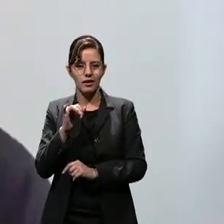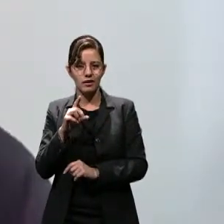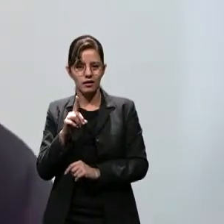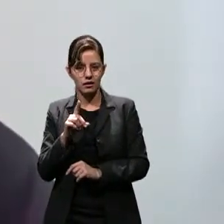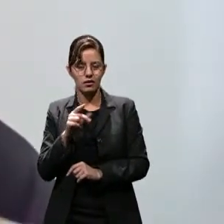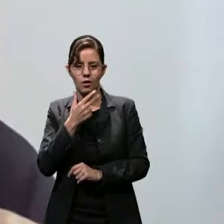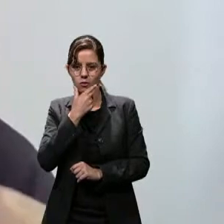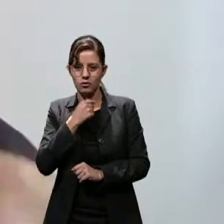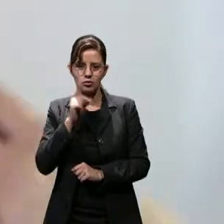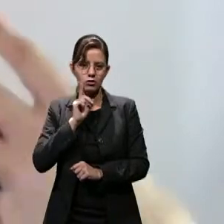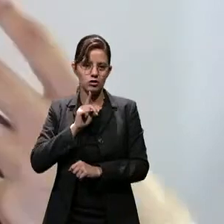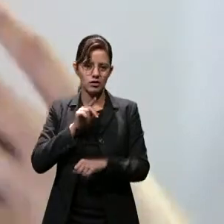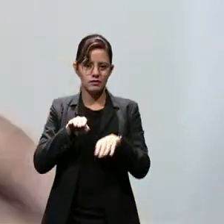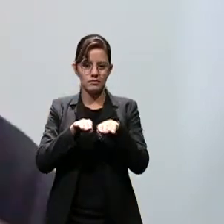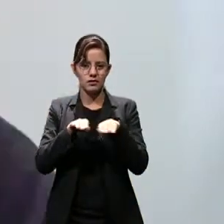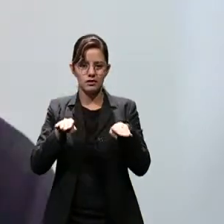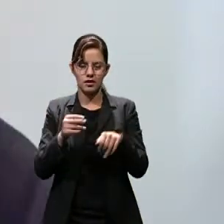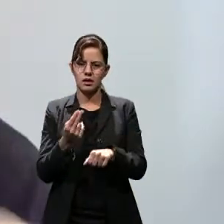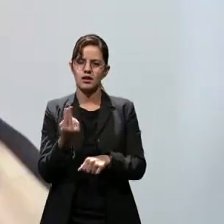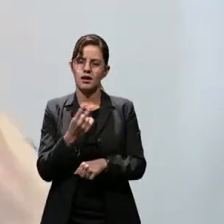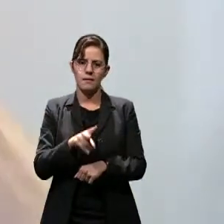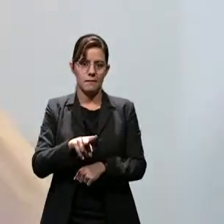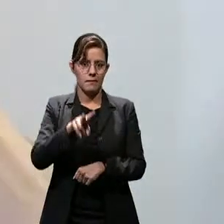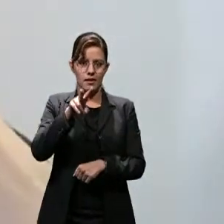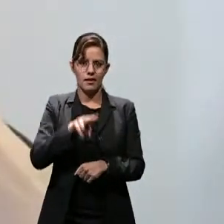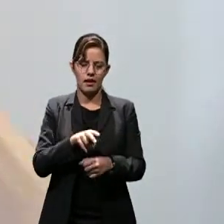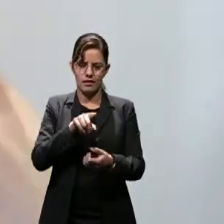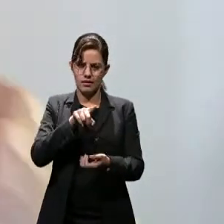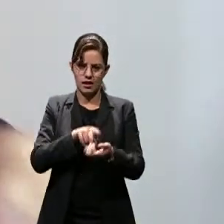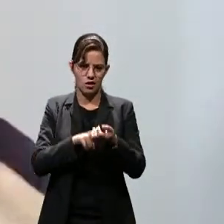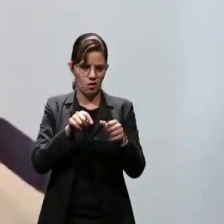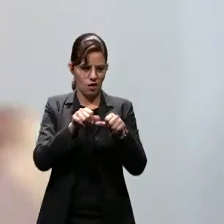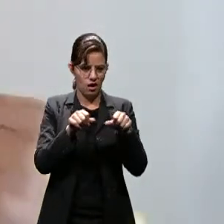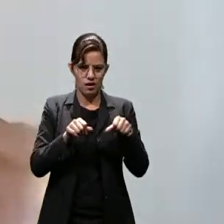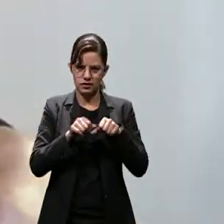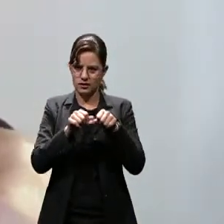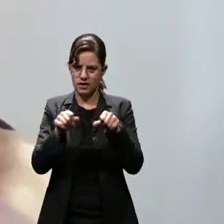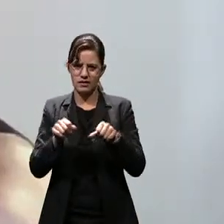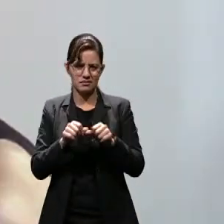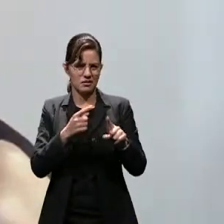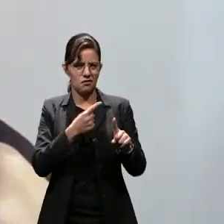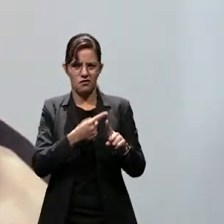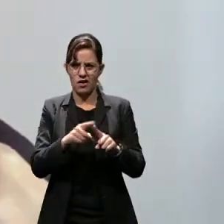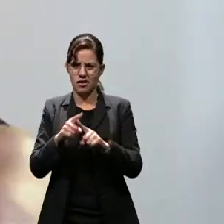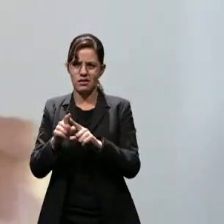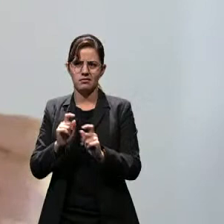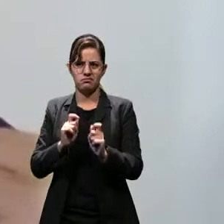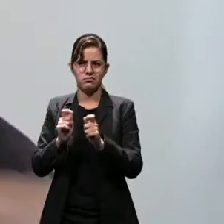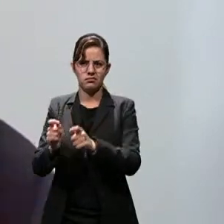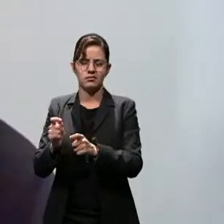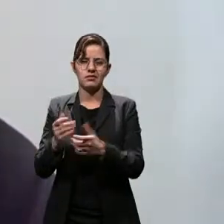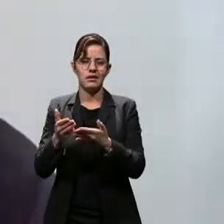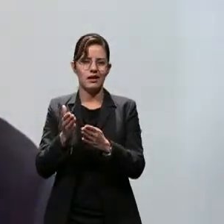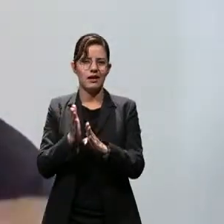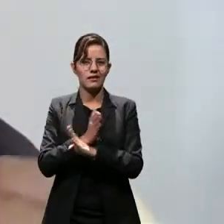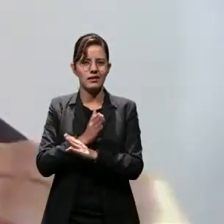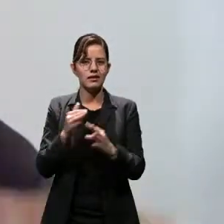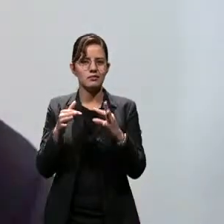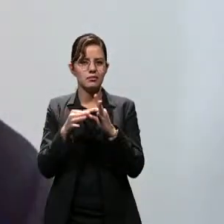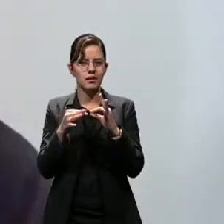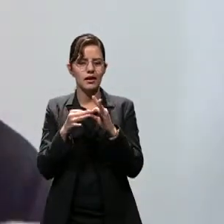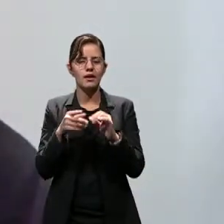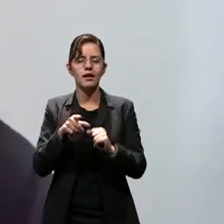should not just talk about parity, but we should talk about intersectoral parity. We saw the importance of having